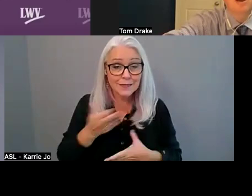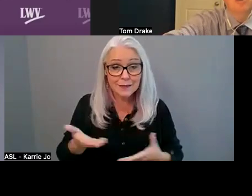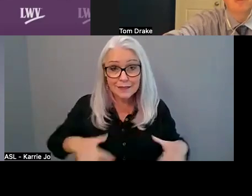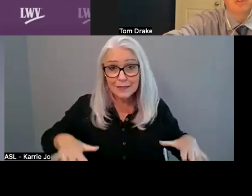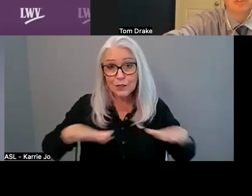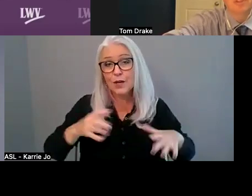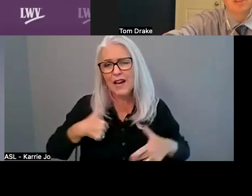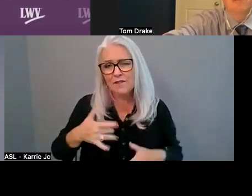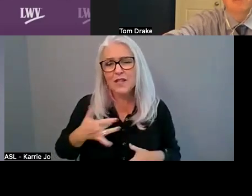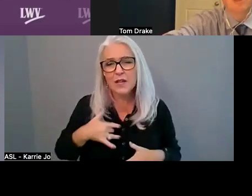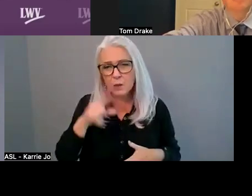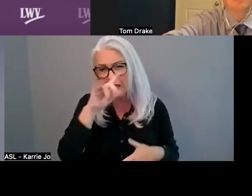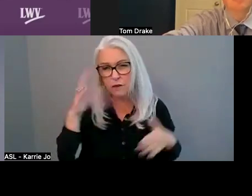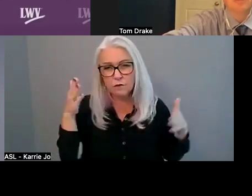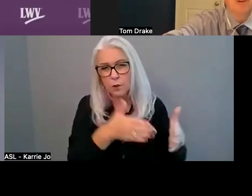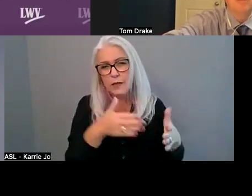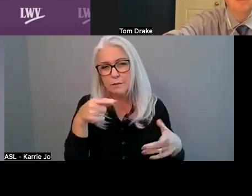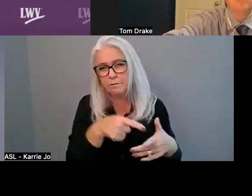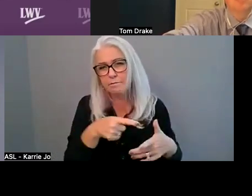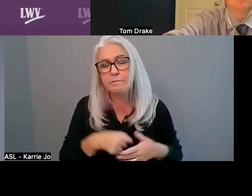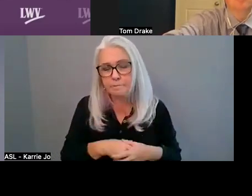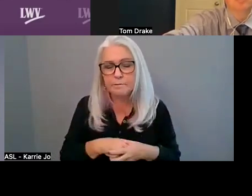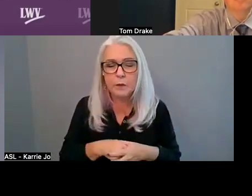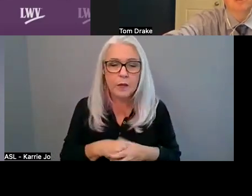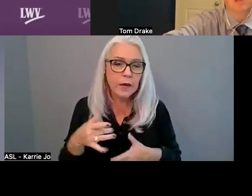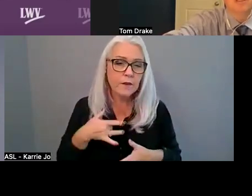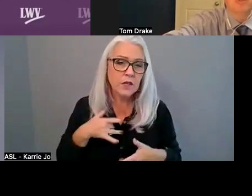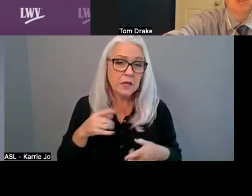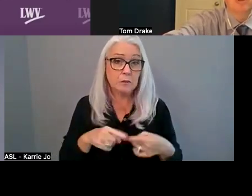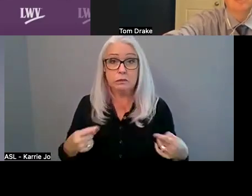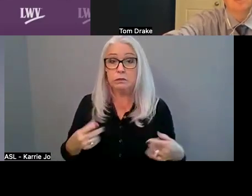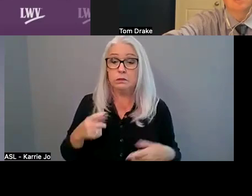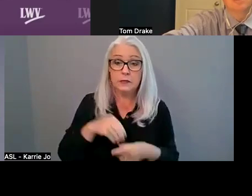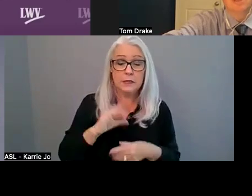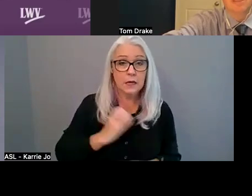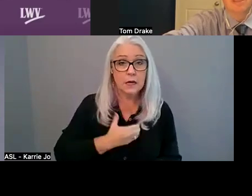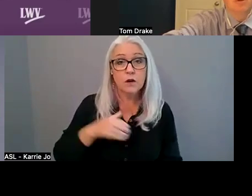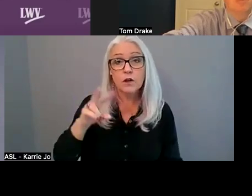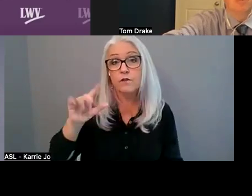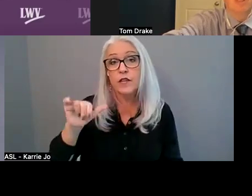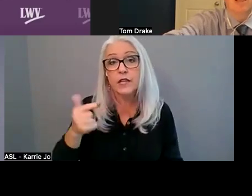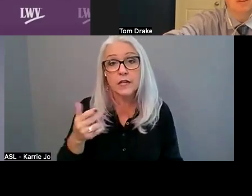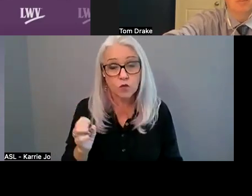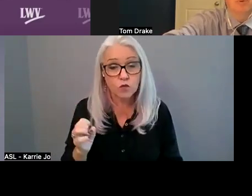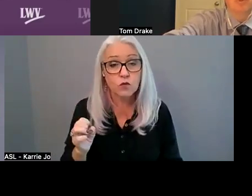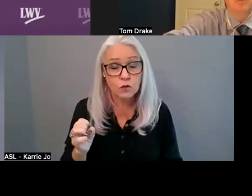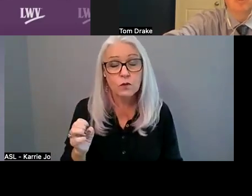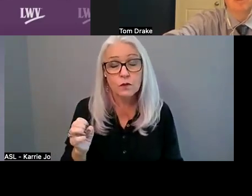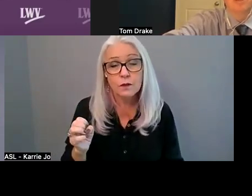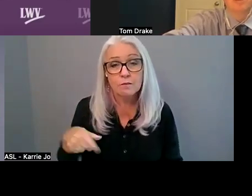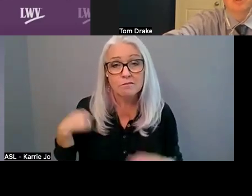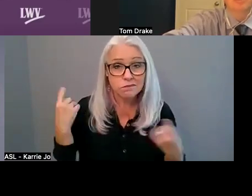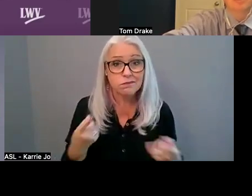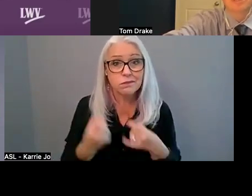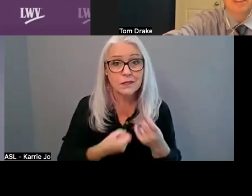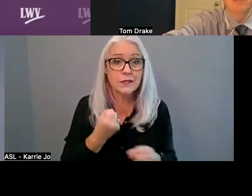back on our village. I feel like there's been divisiveness in our community over the last several years, and then our most recent